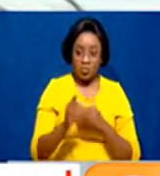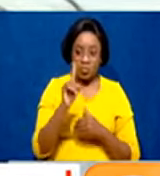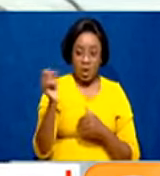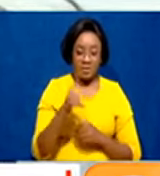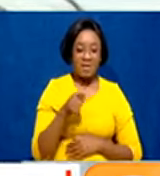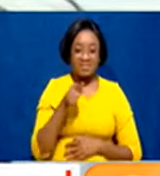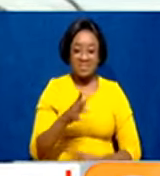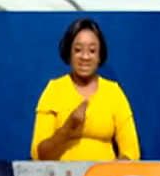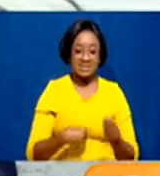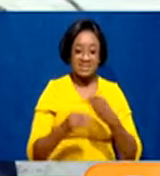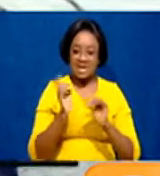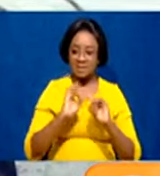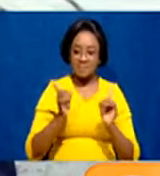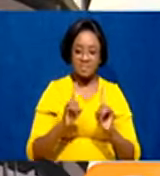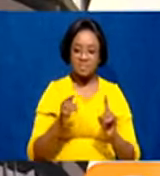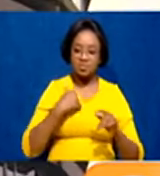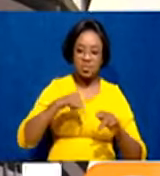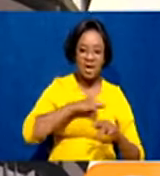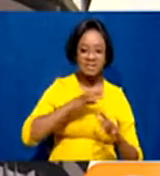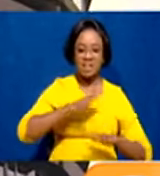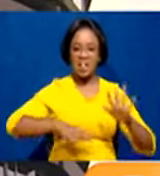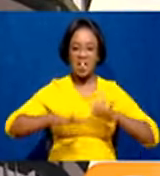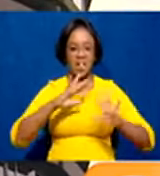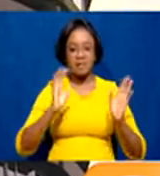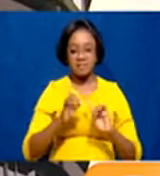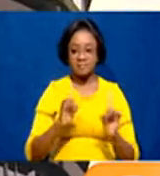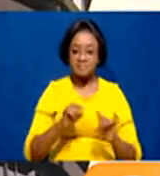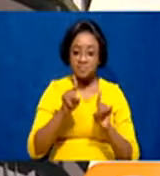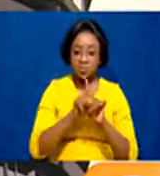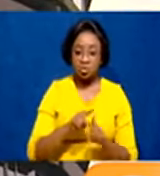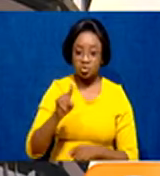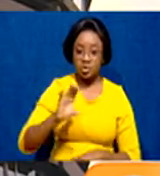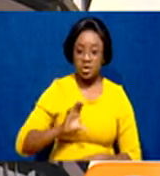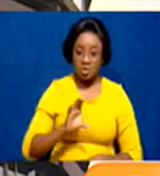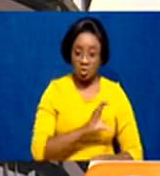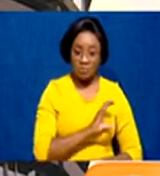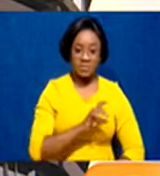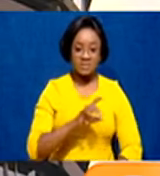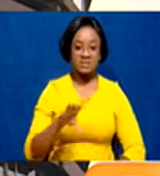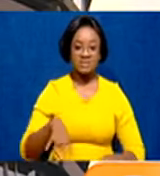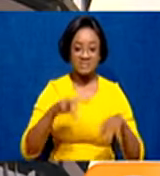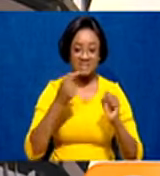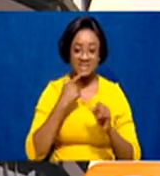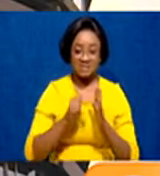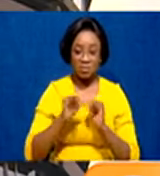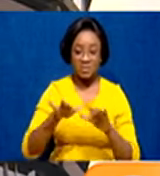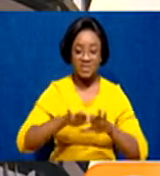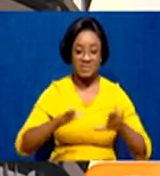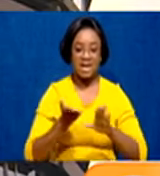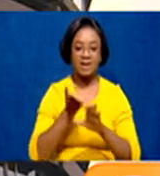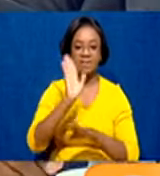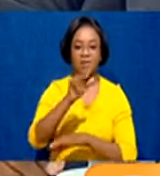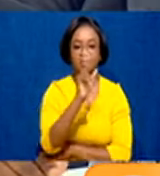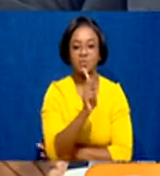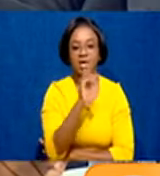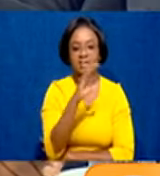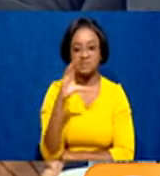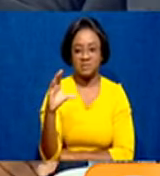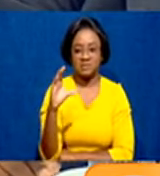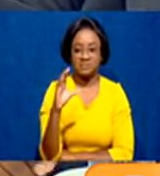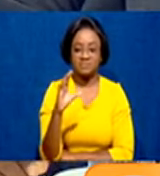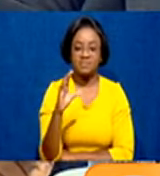that hand. So that sense of panic is not there. The committee chair ordered an immediate titling of the land back to KICC. Tell